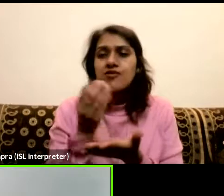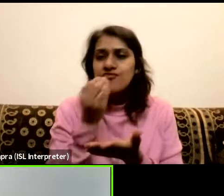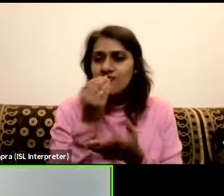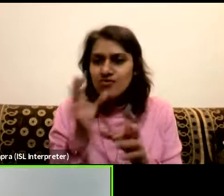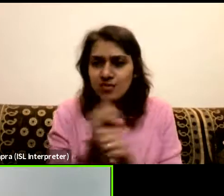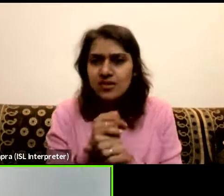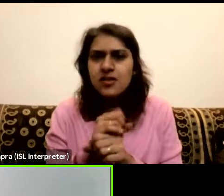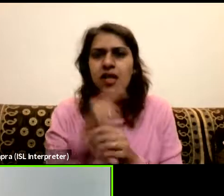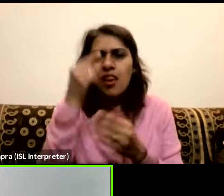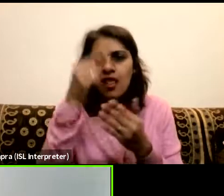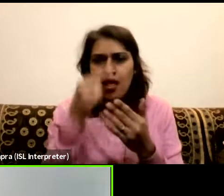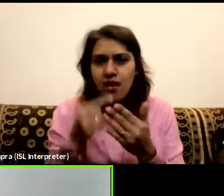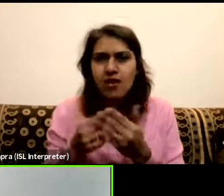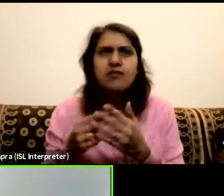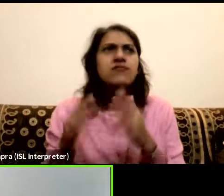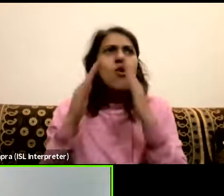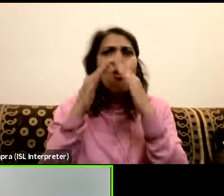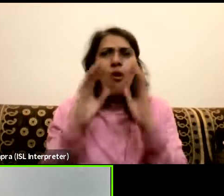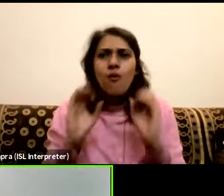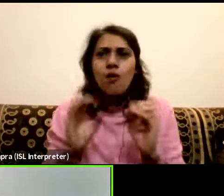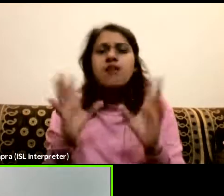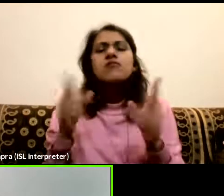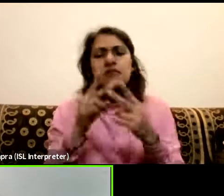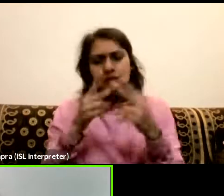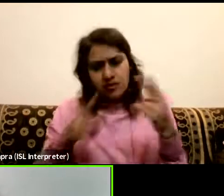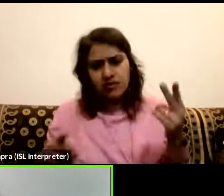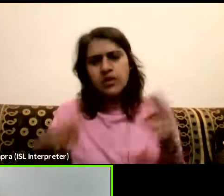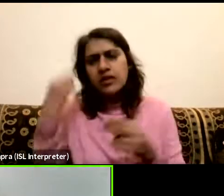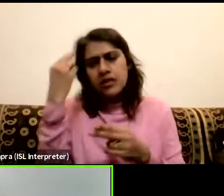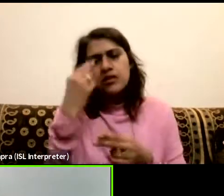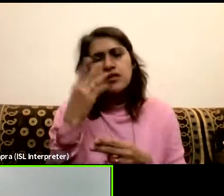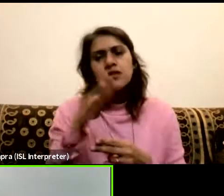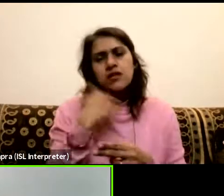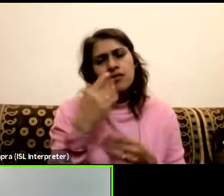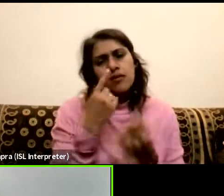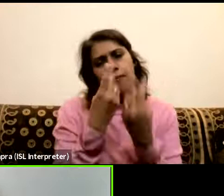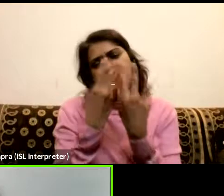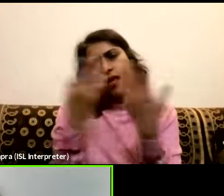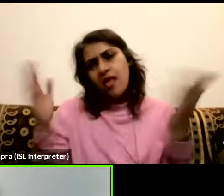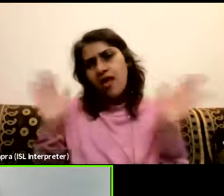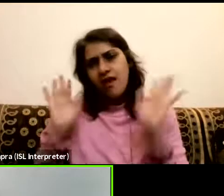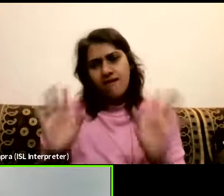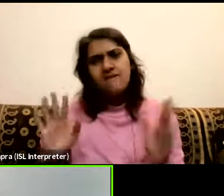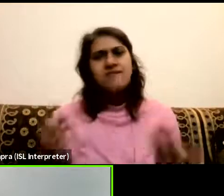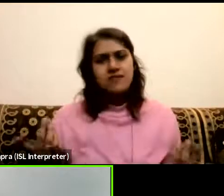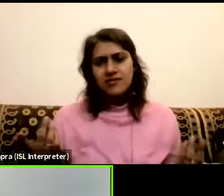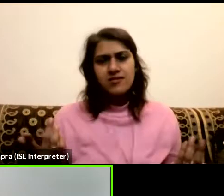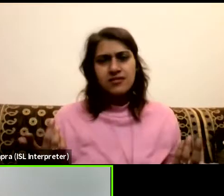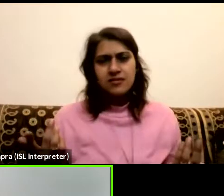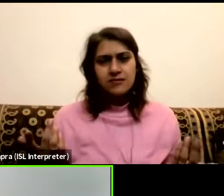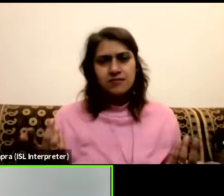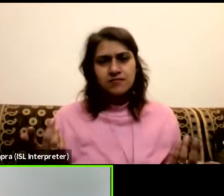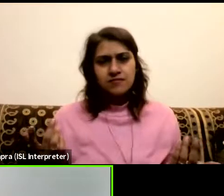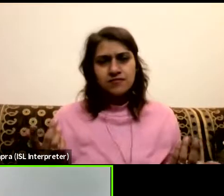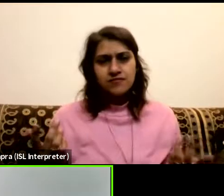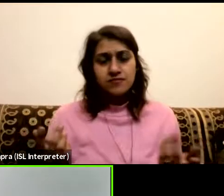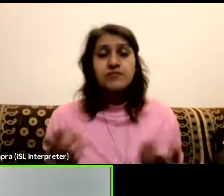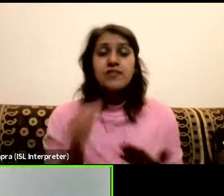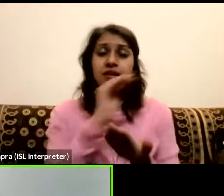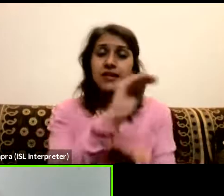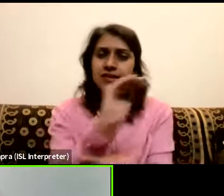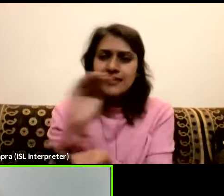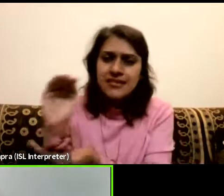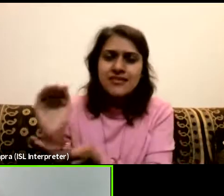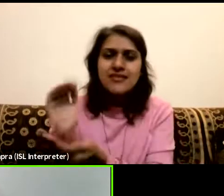scenario. They're talking about the world, but let's talk about India and let's talk about children with disabilities. For kids with